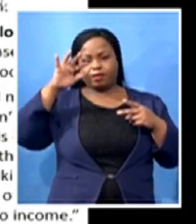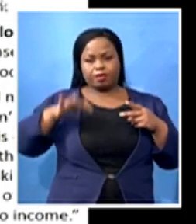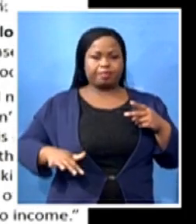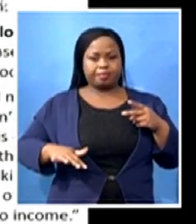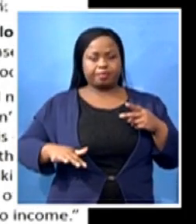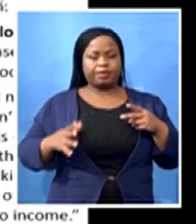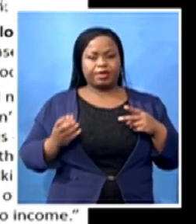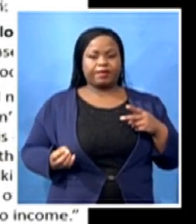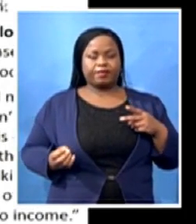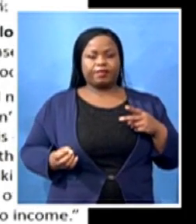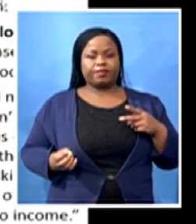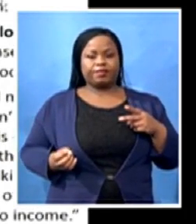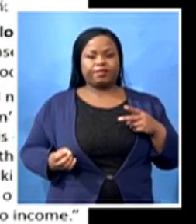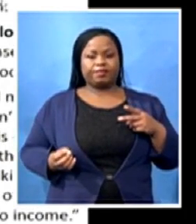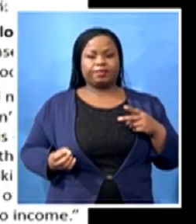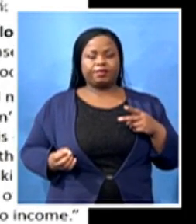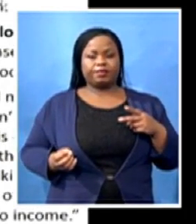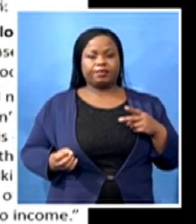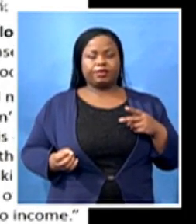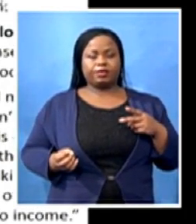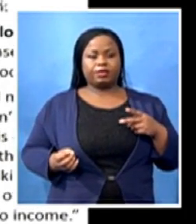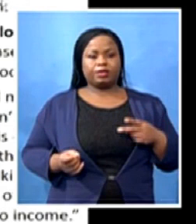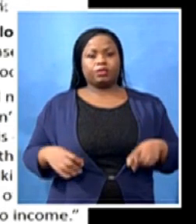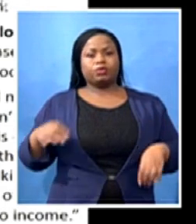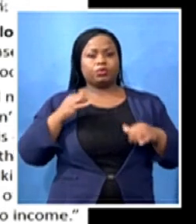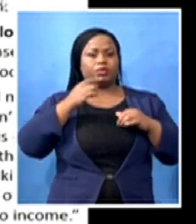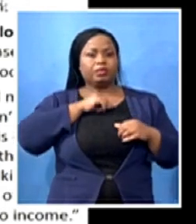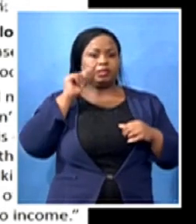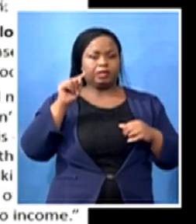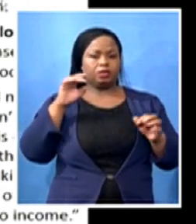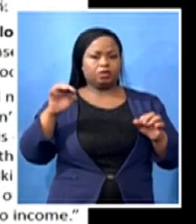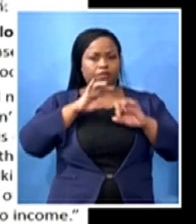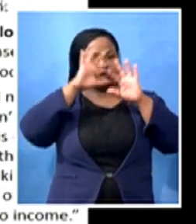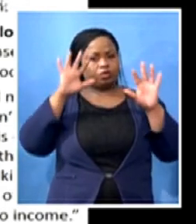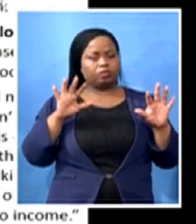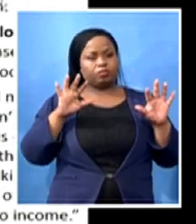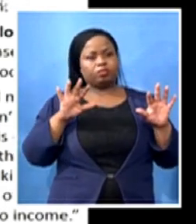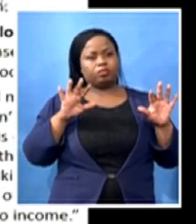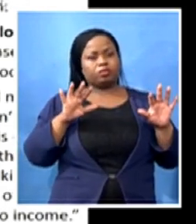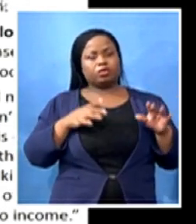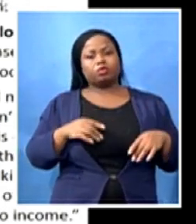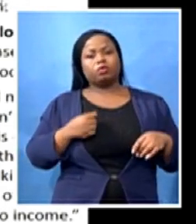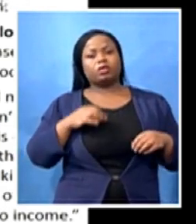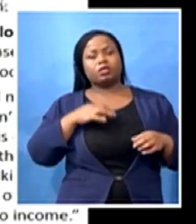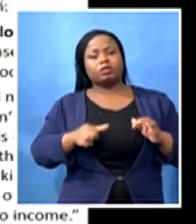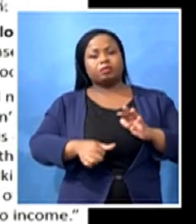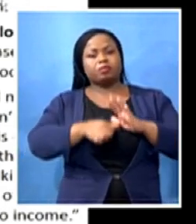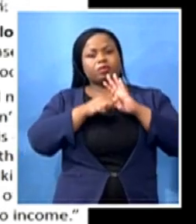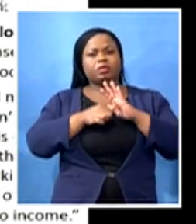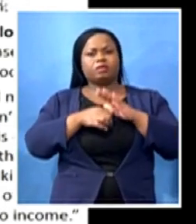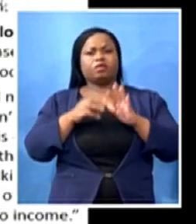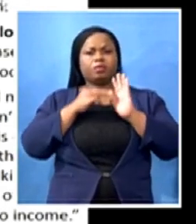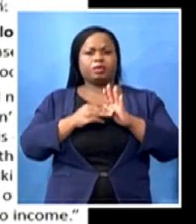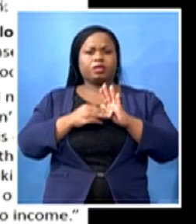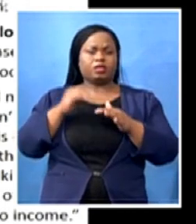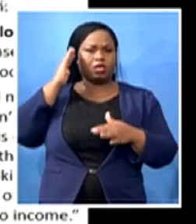It's a visualization of the what's significant in our model of psychological distress. As